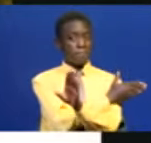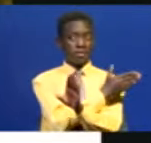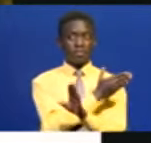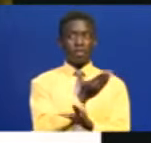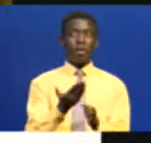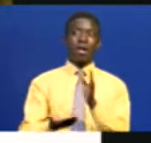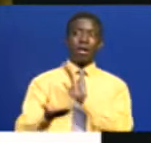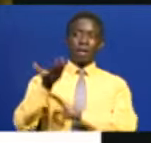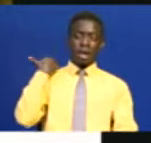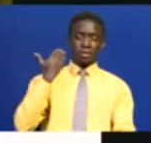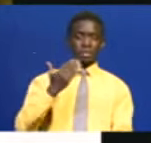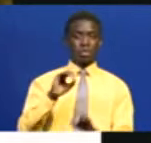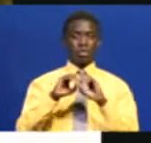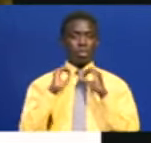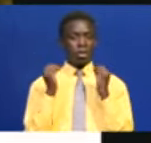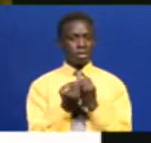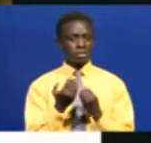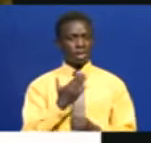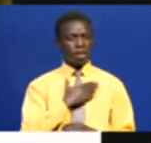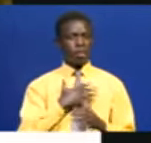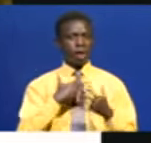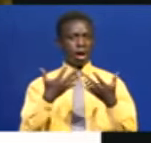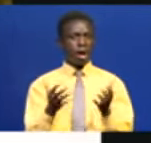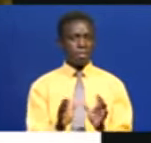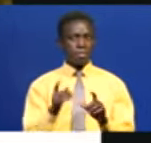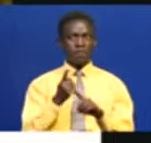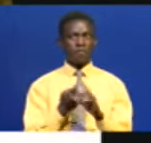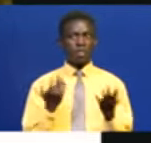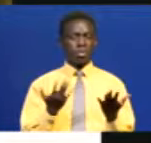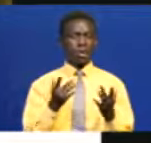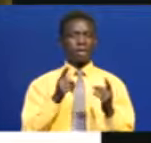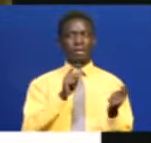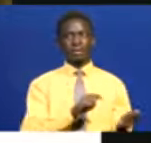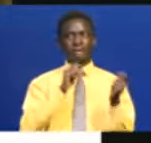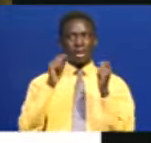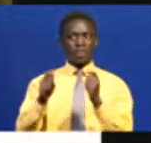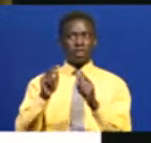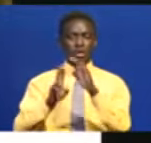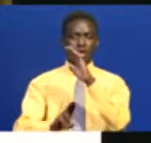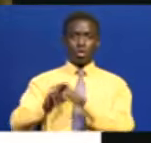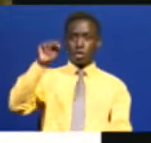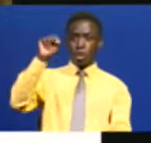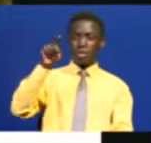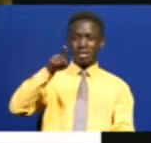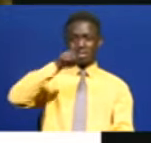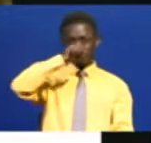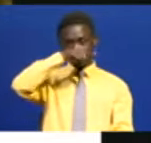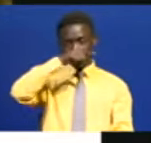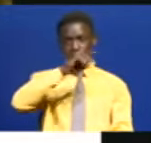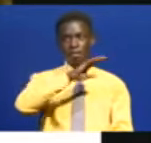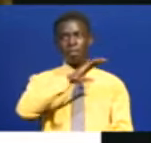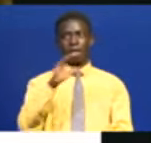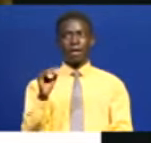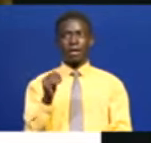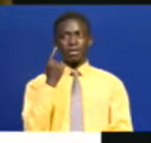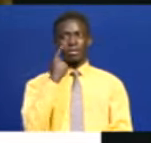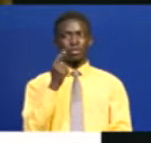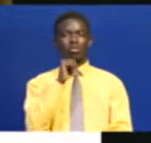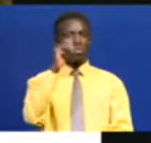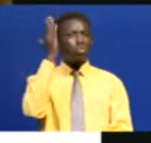last organization, a company from Trabzon city in the north of the Turkey, they don't